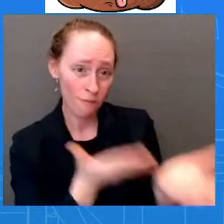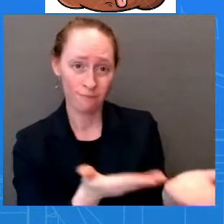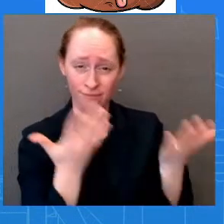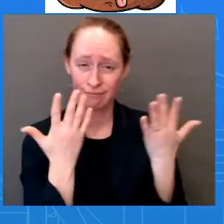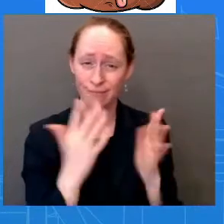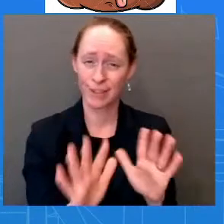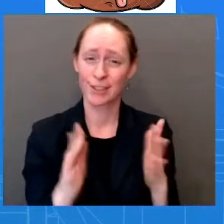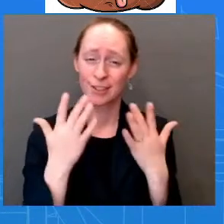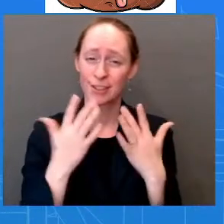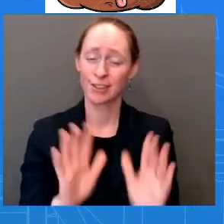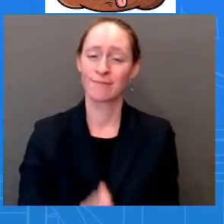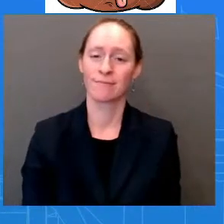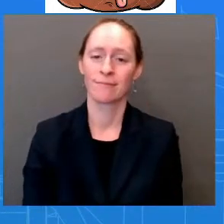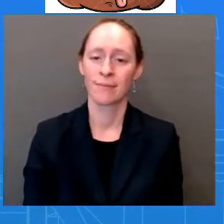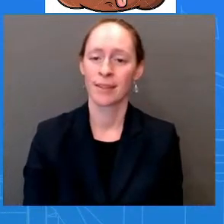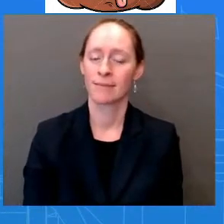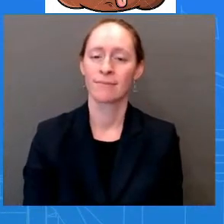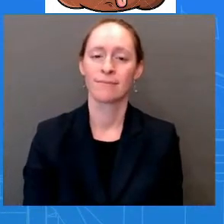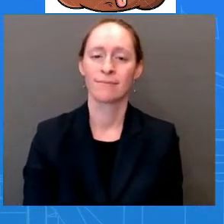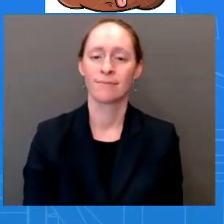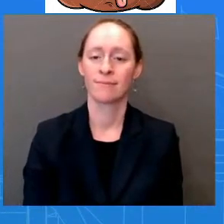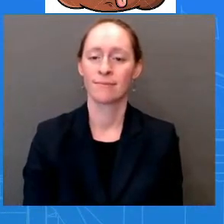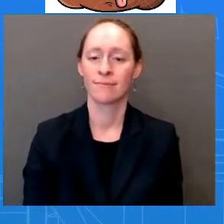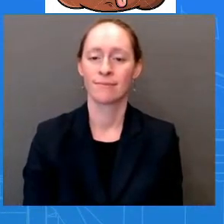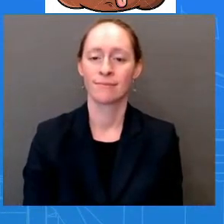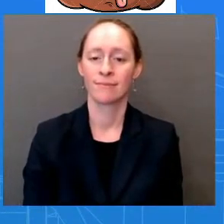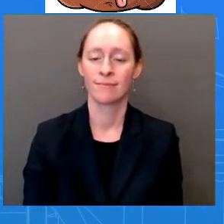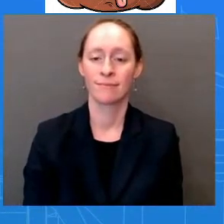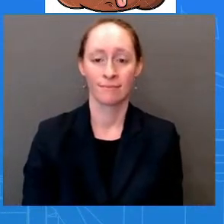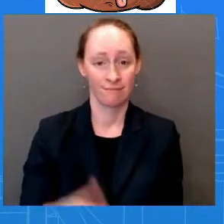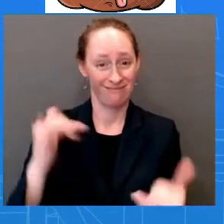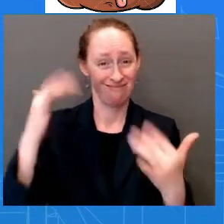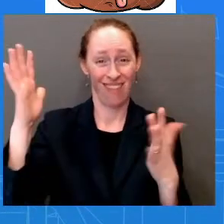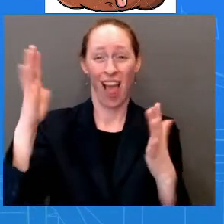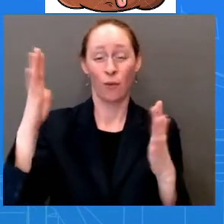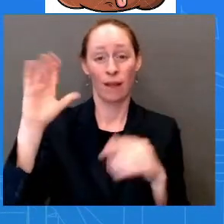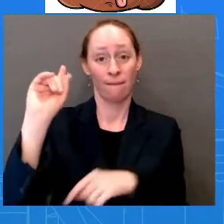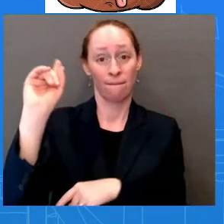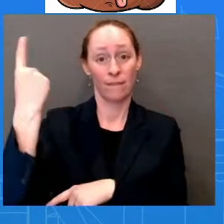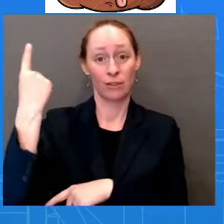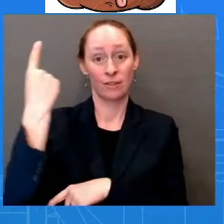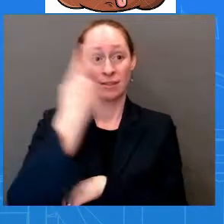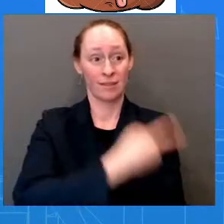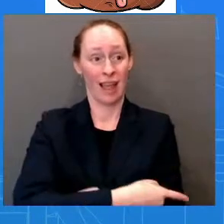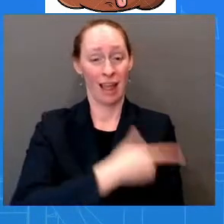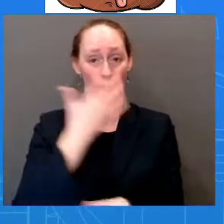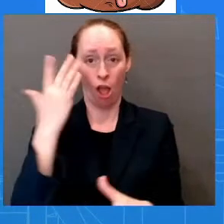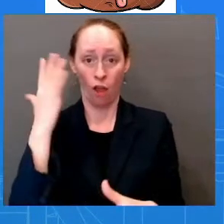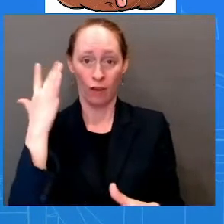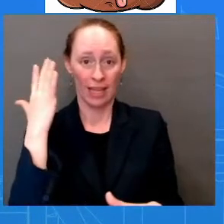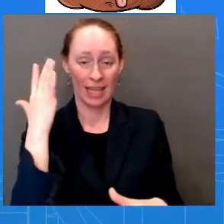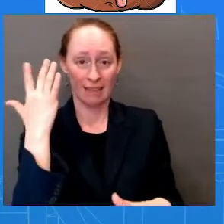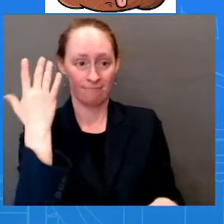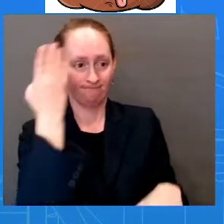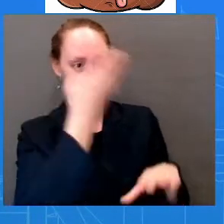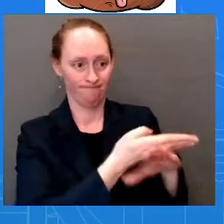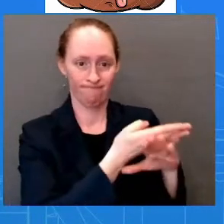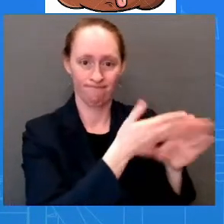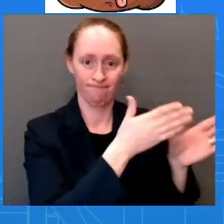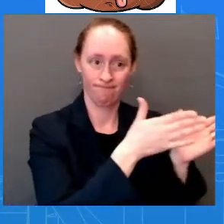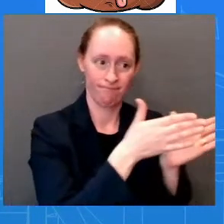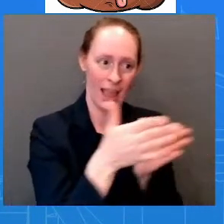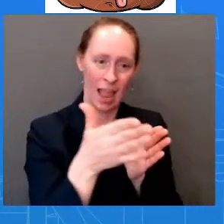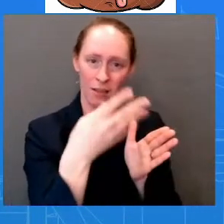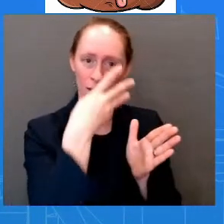day, on the president's first day in the White House, he put forth a comprehensive immigration plan because he knew how important it was to